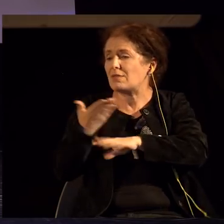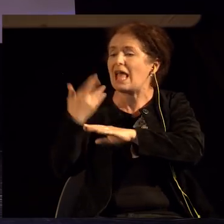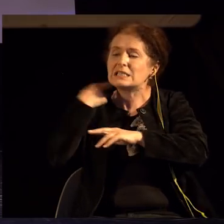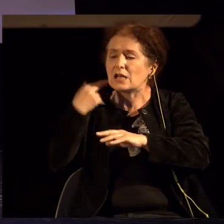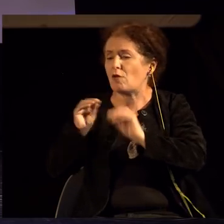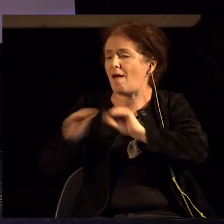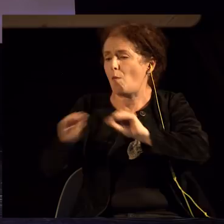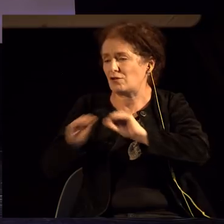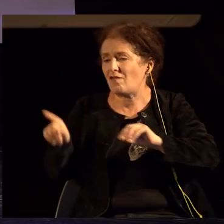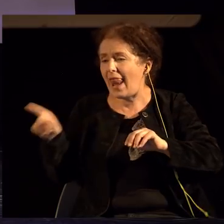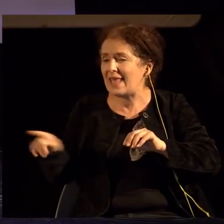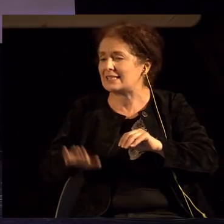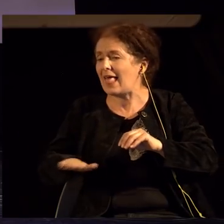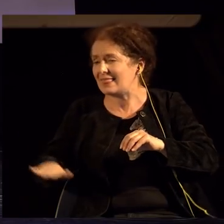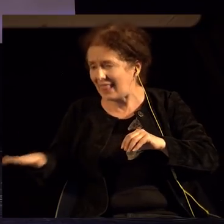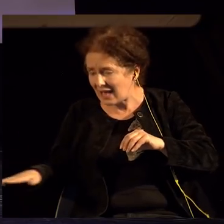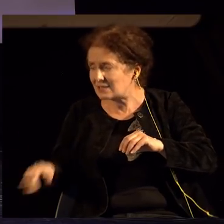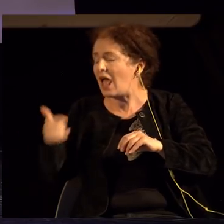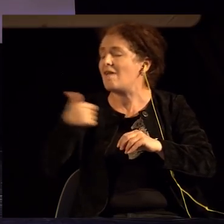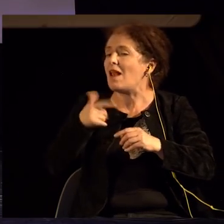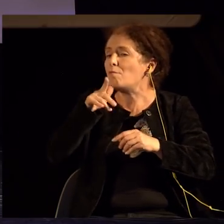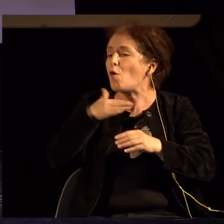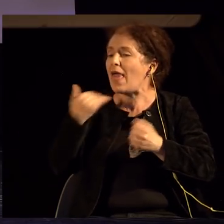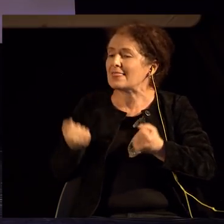examples of how I do it, how we do it.